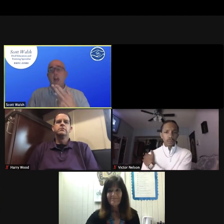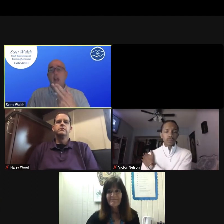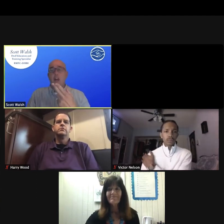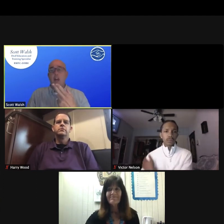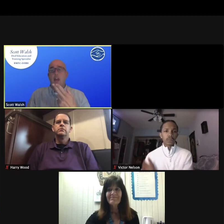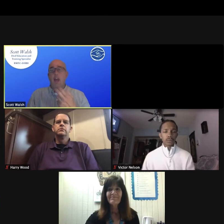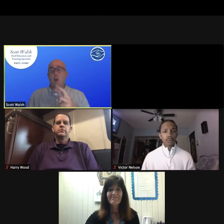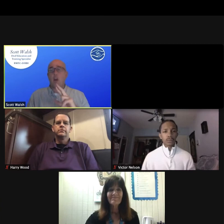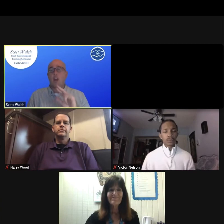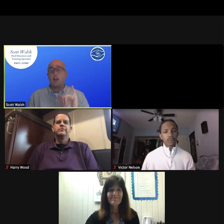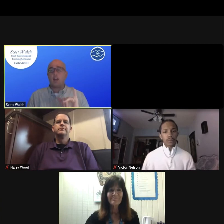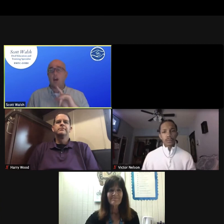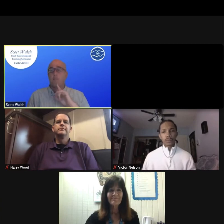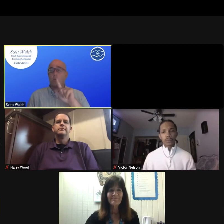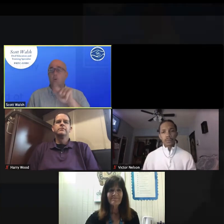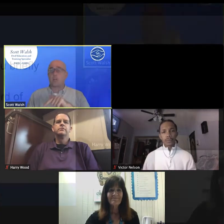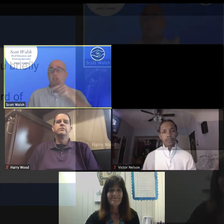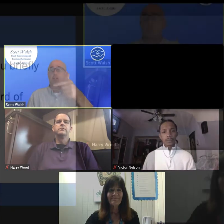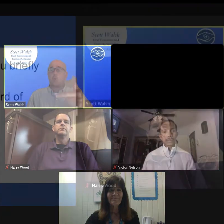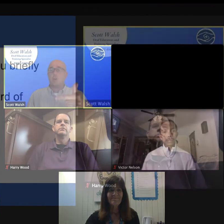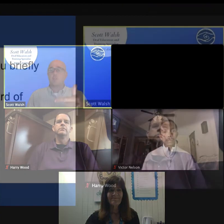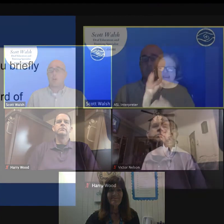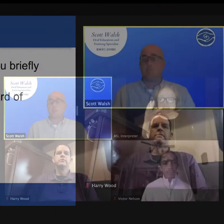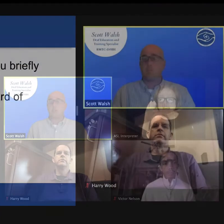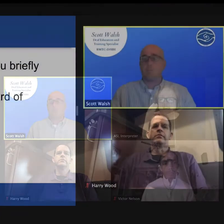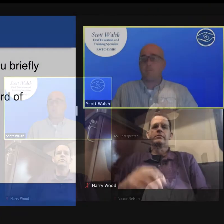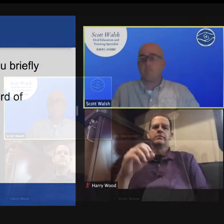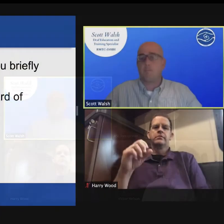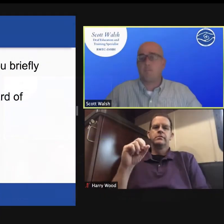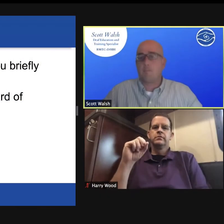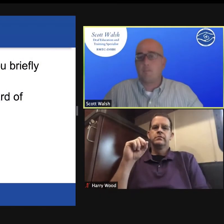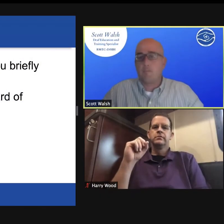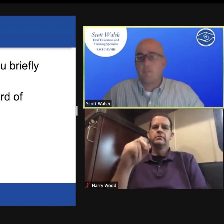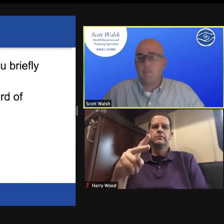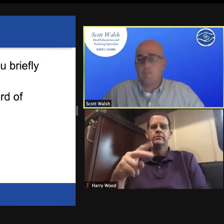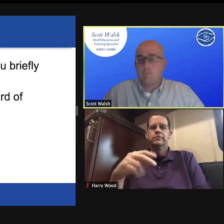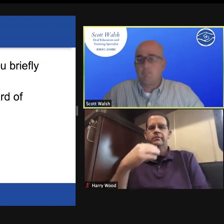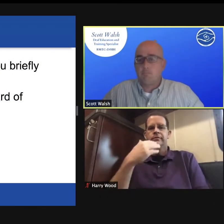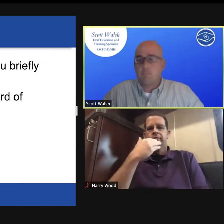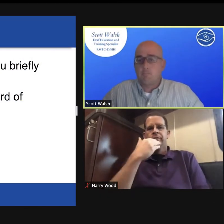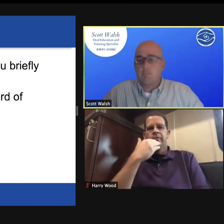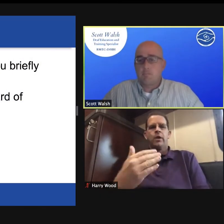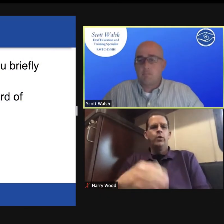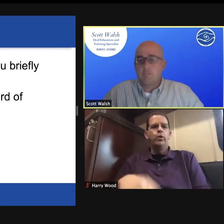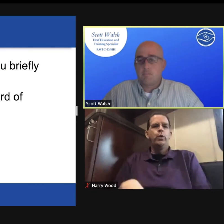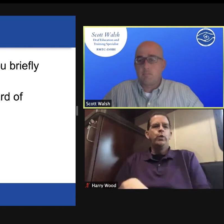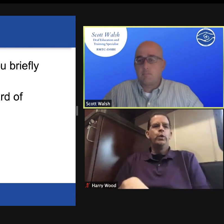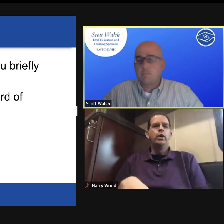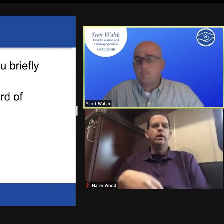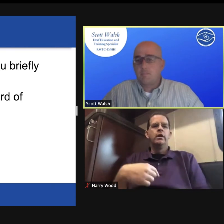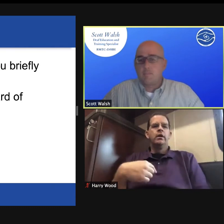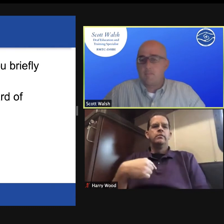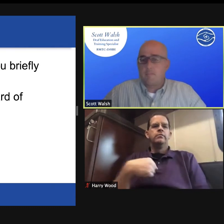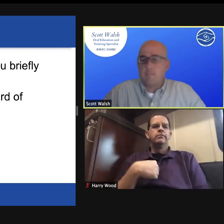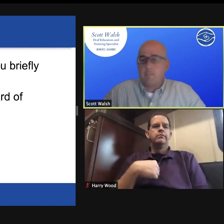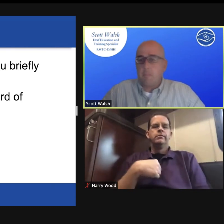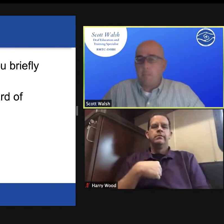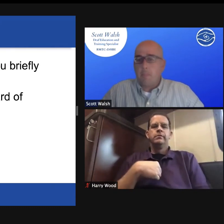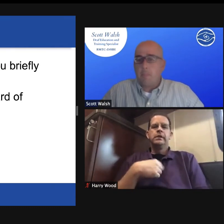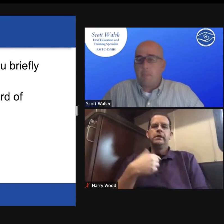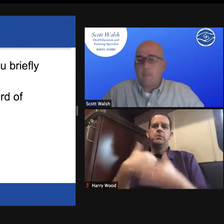Scott talking. Thank you so much for sharing. Um, Harry, um, the question's on to you now. Harry talking.